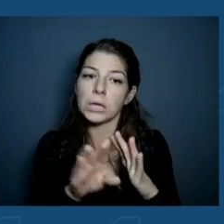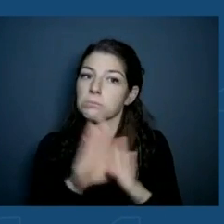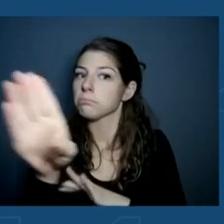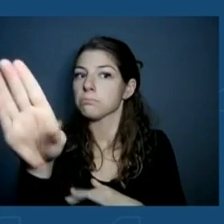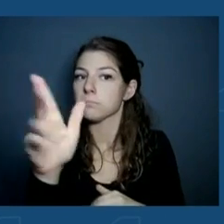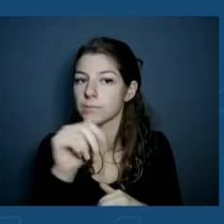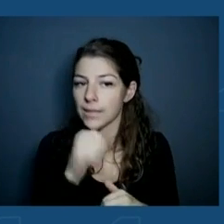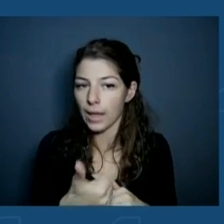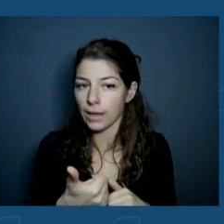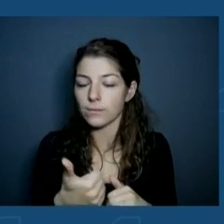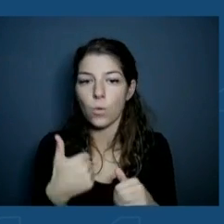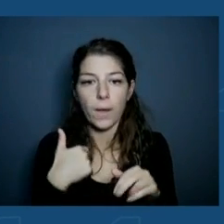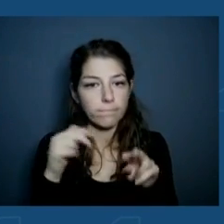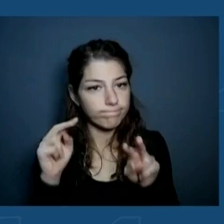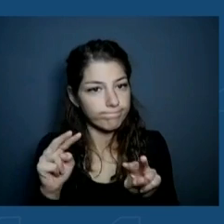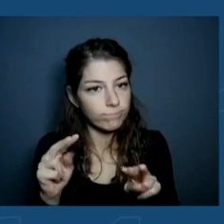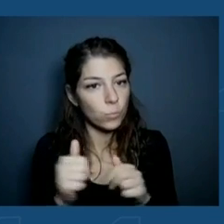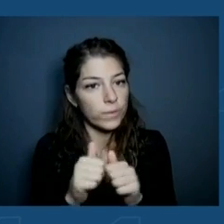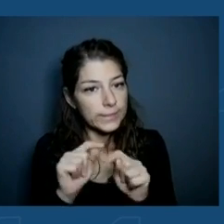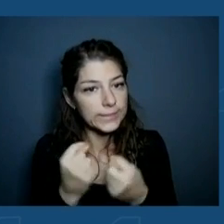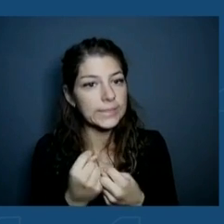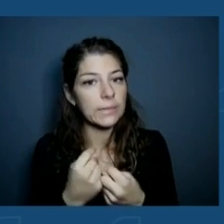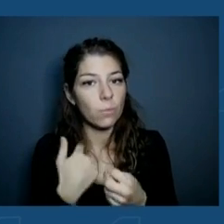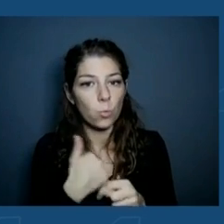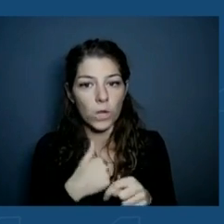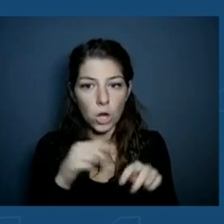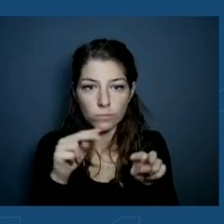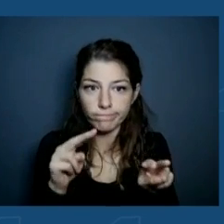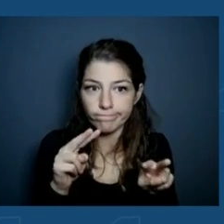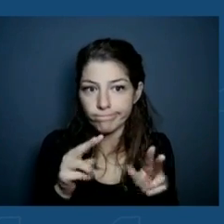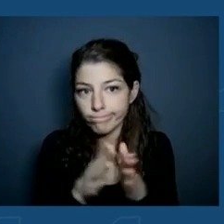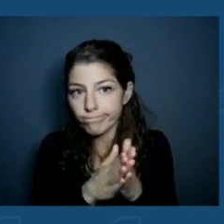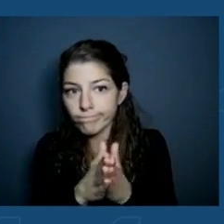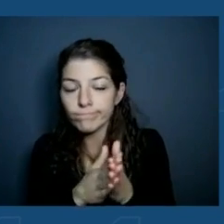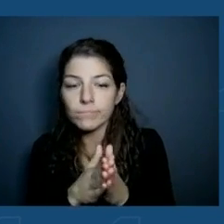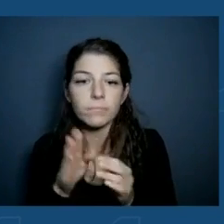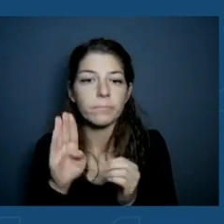So I'm keeping track of it with my team. We're being vigilant about it. But so BA.286 is on my radar.